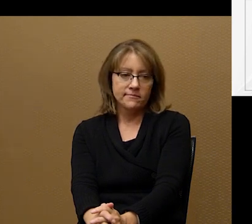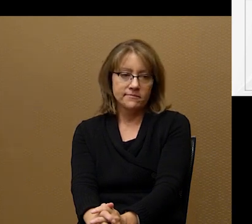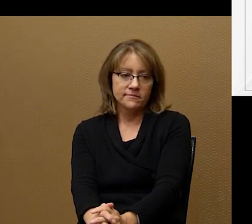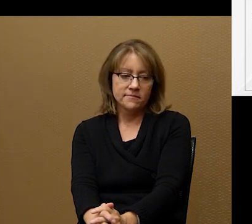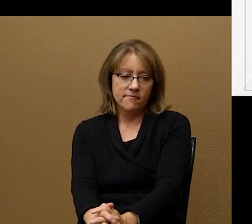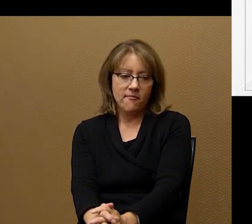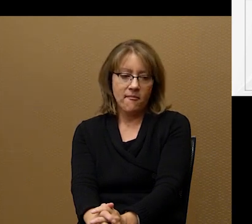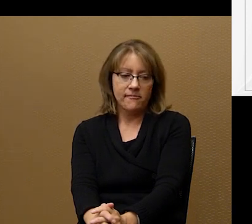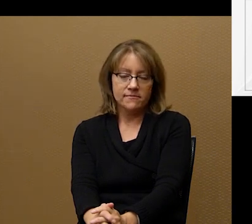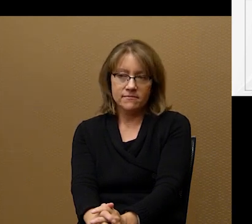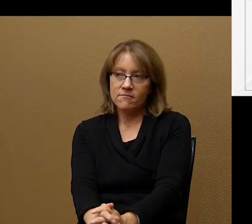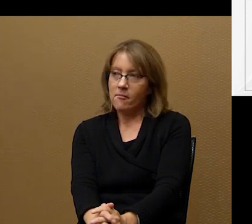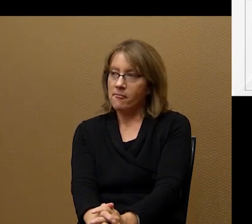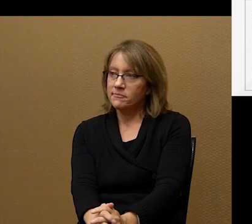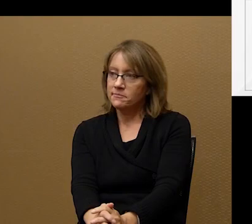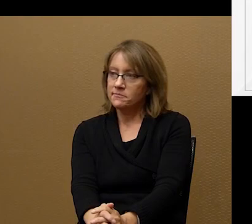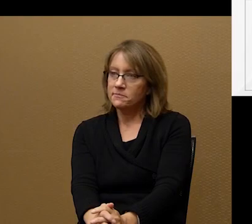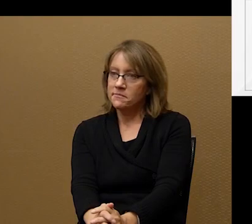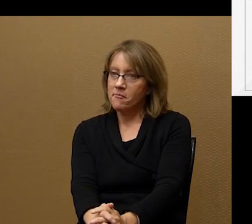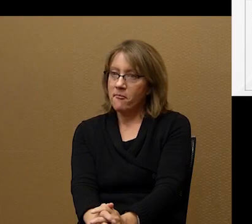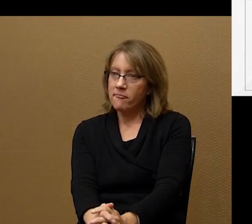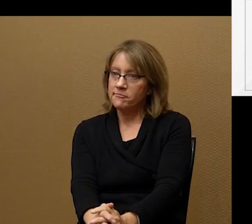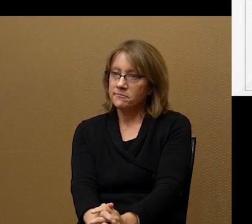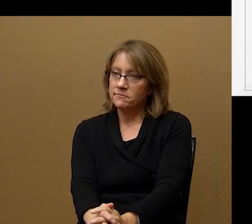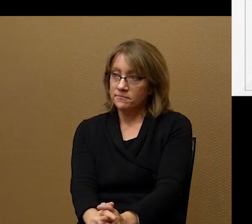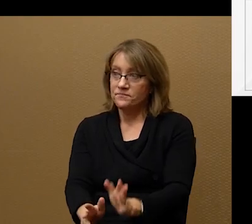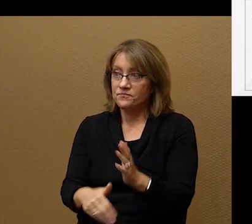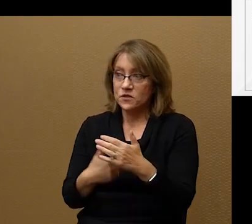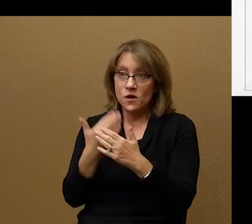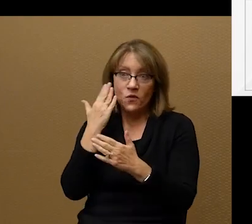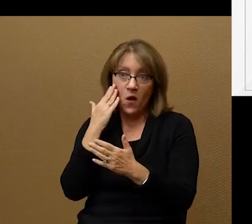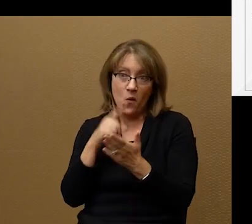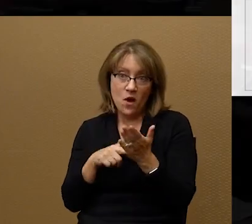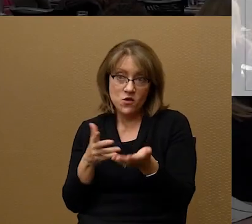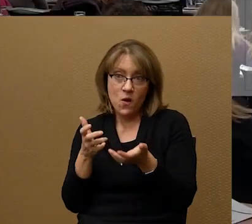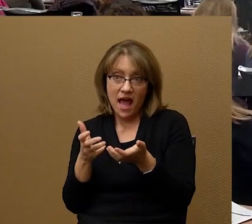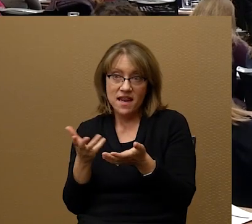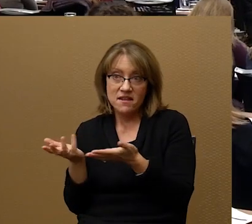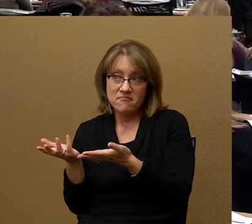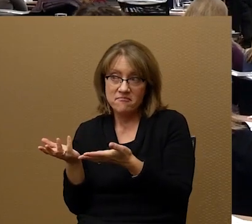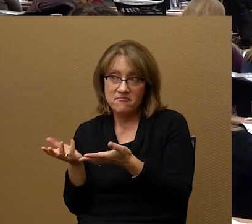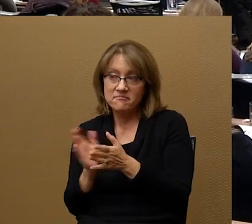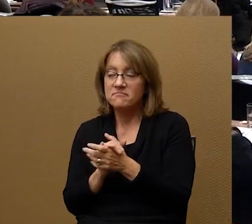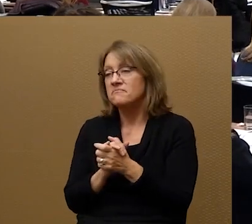All right, you guys all know what you kind of want? Okay.